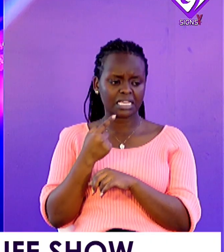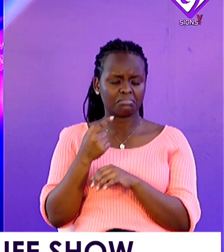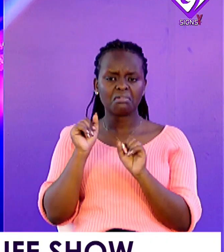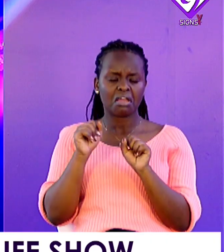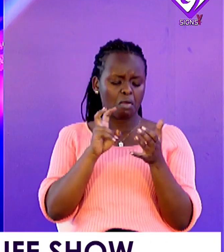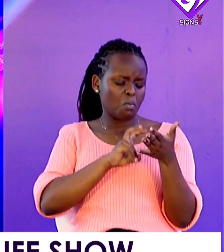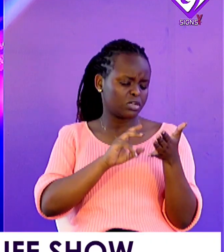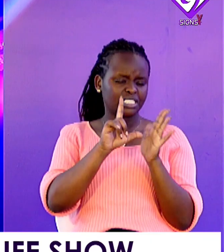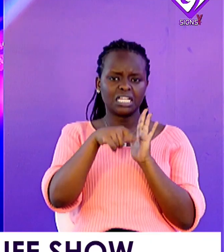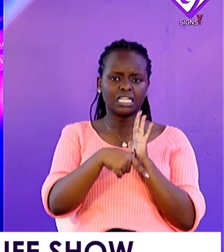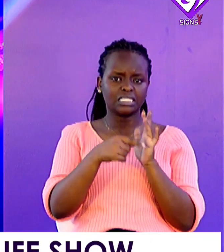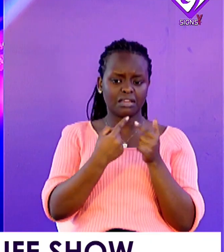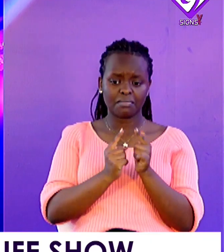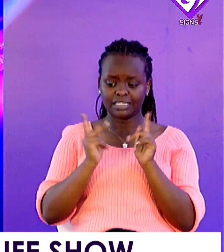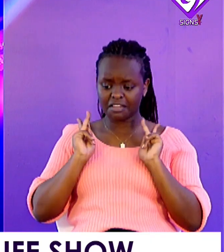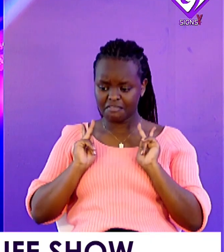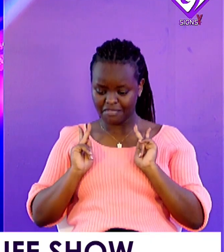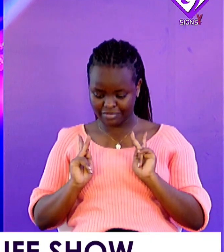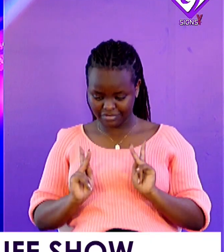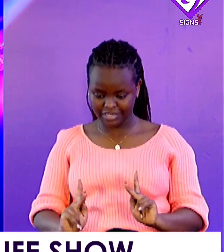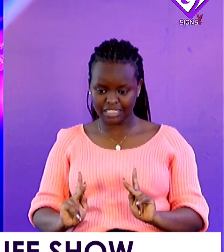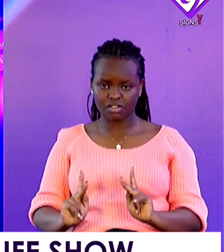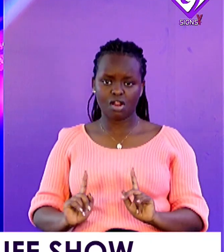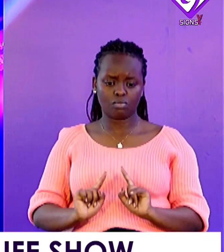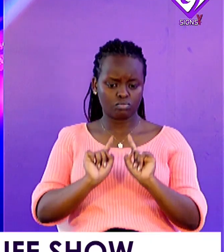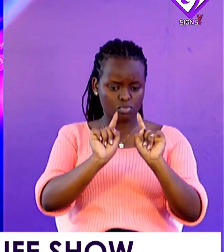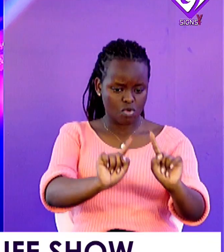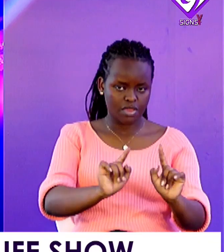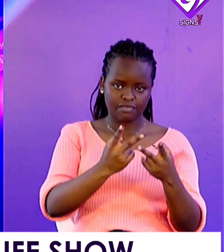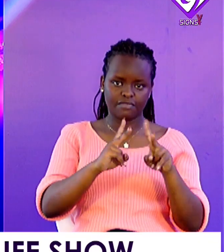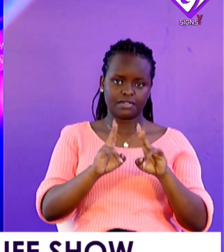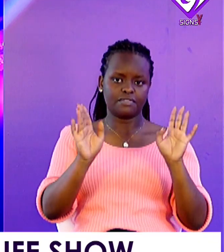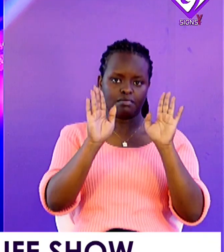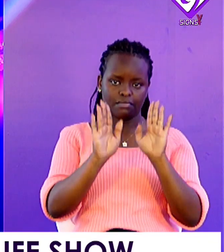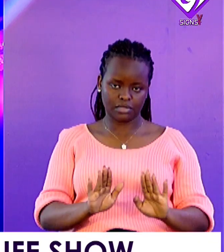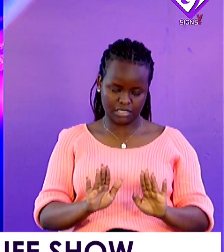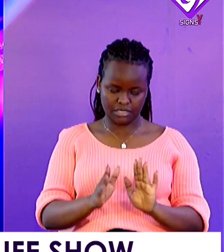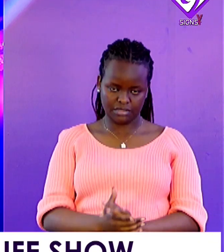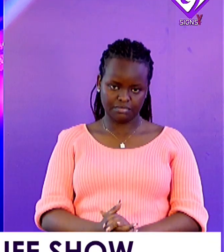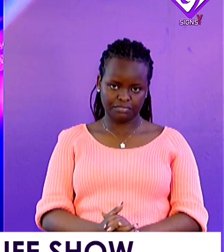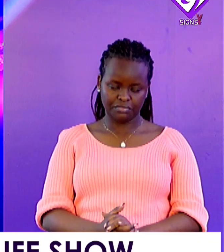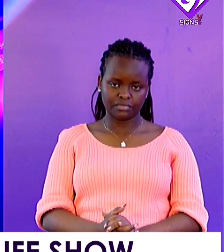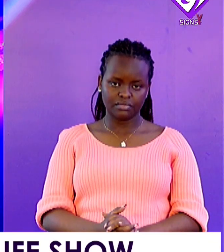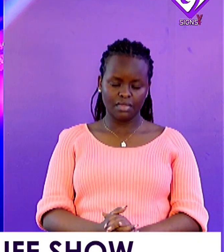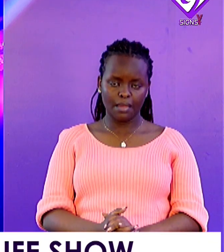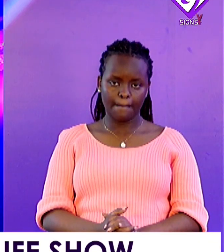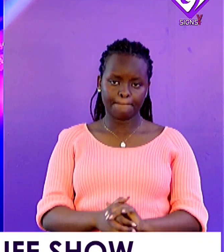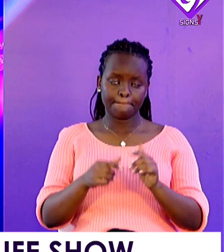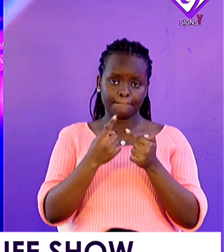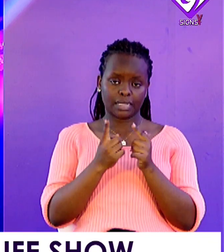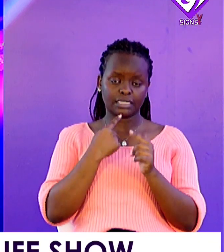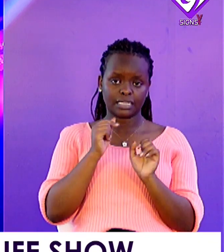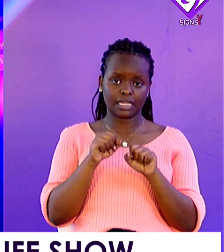think the physical presence is very important. Okay. But we can say to some